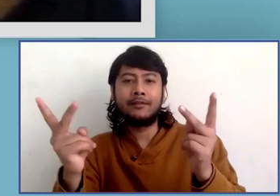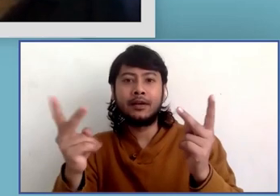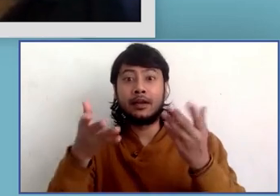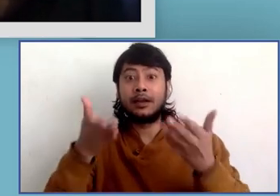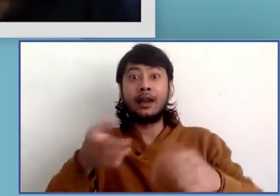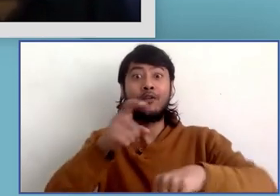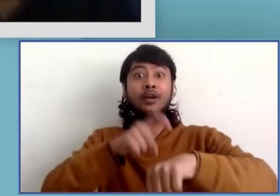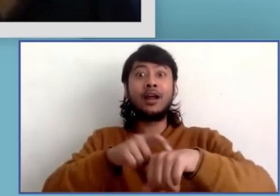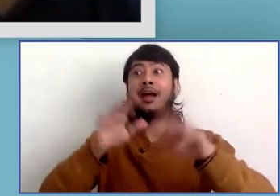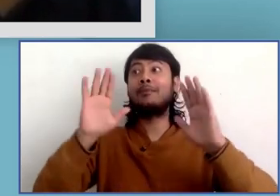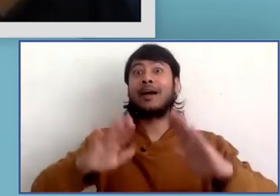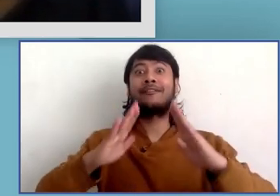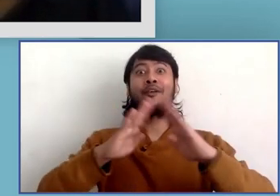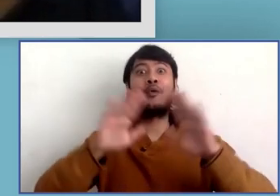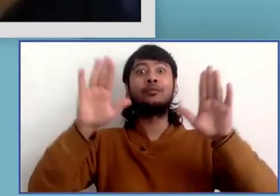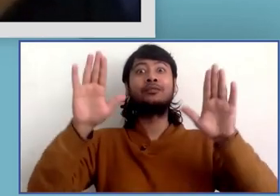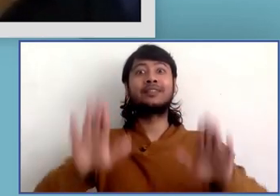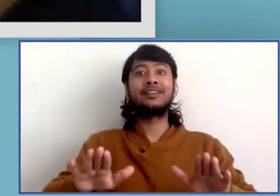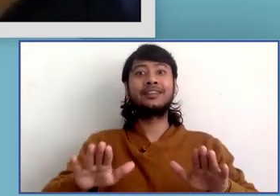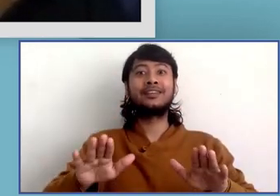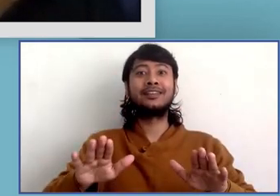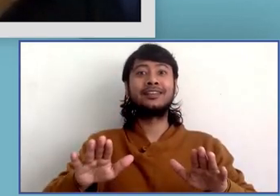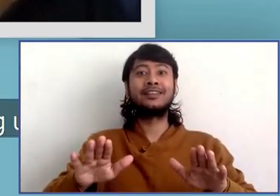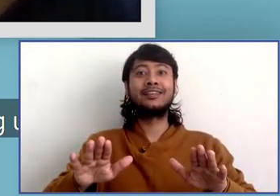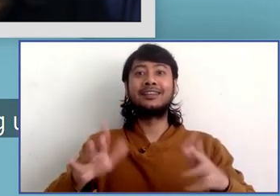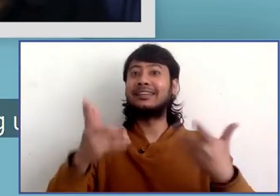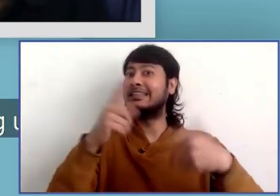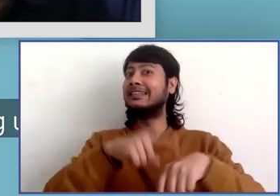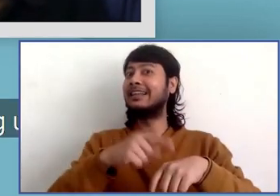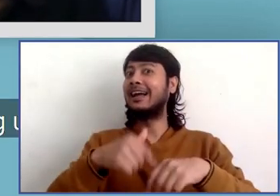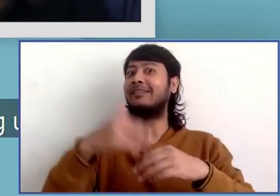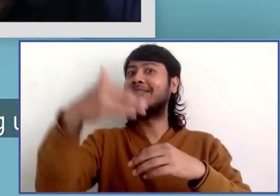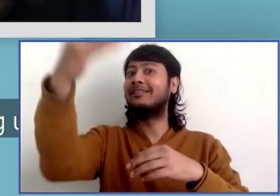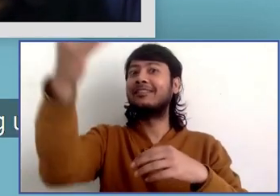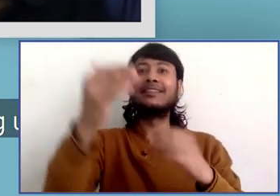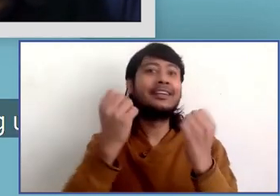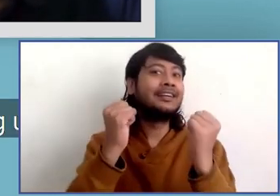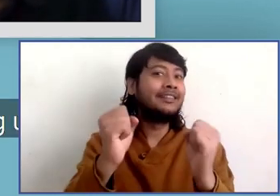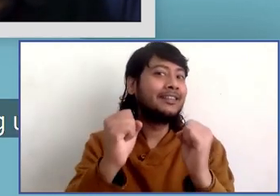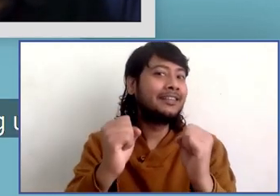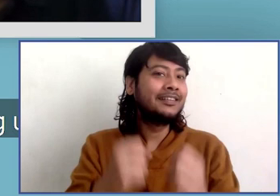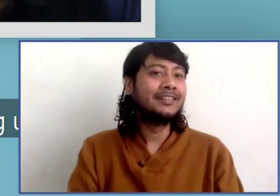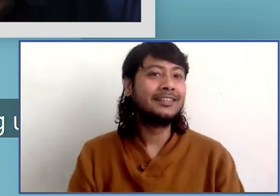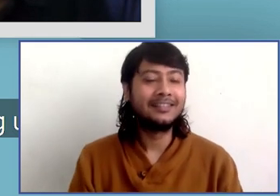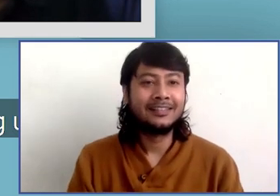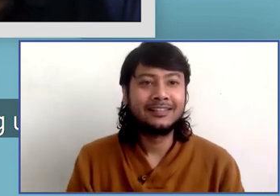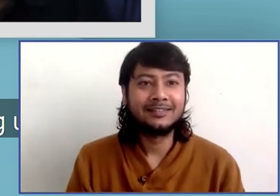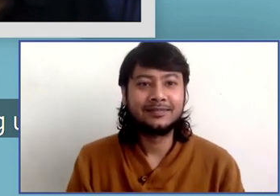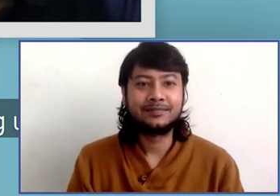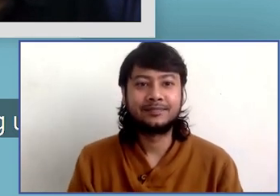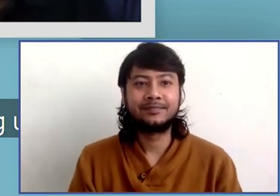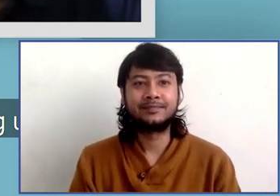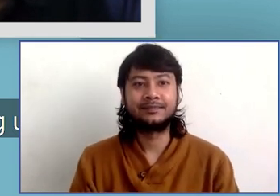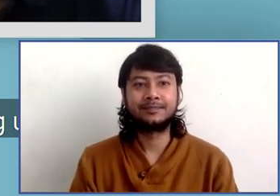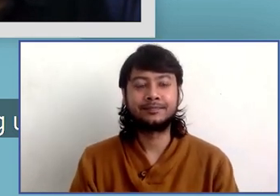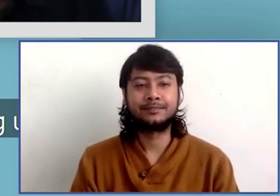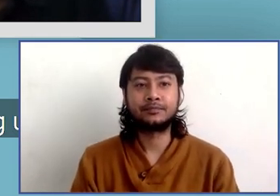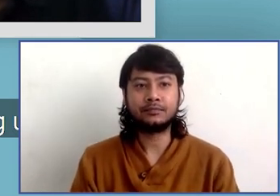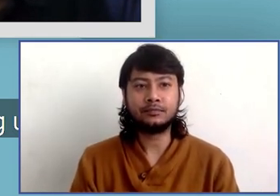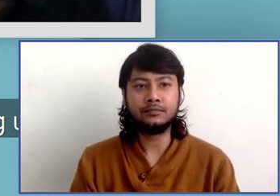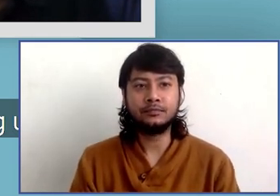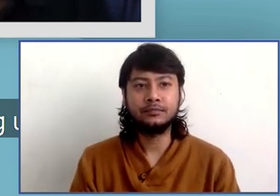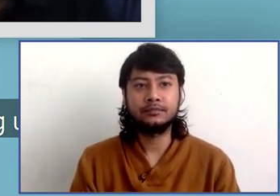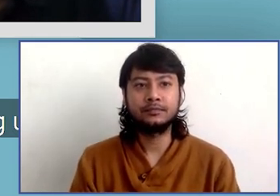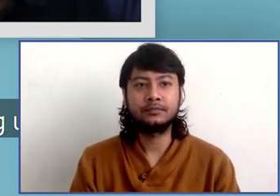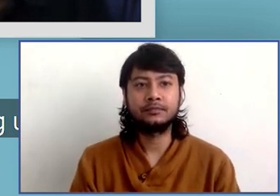time hopefully in the future. So, sir, aap matlab jo sun rahe hum logo